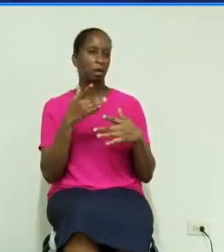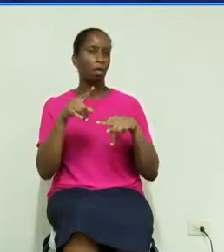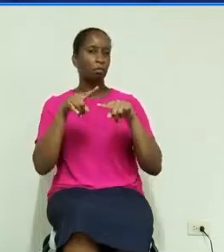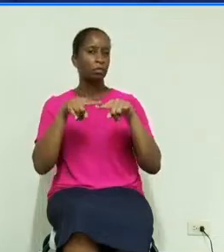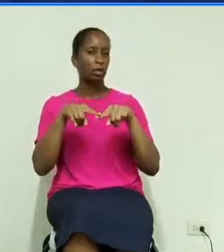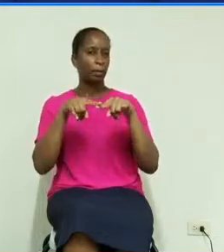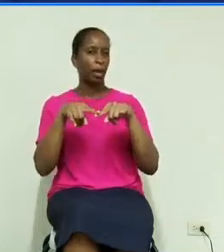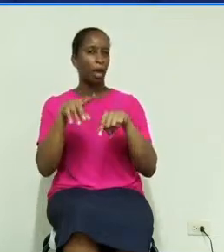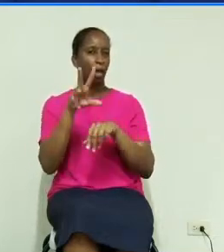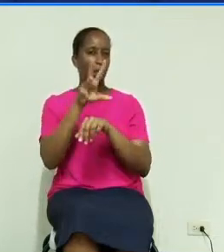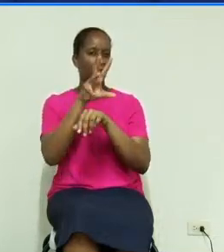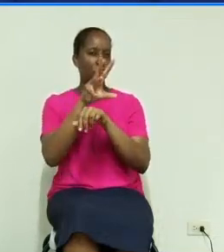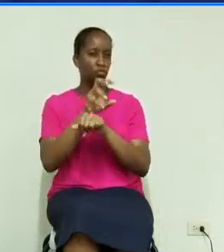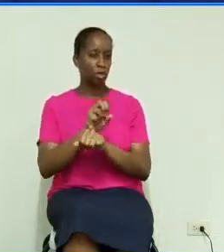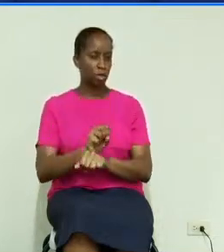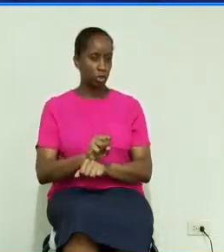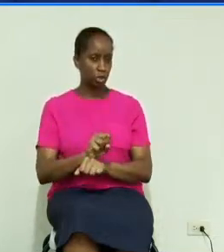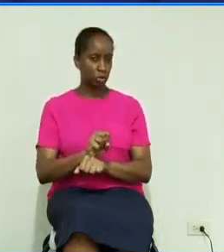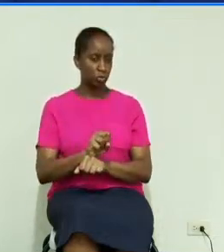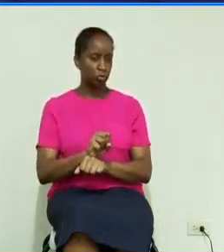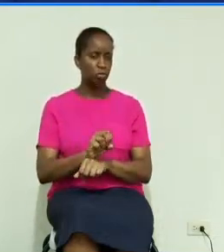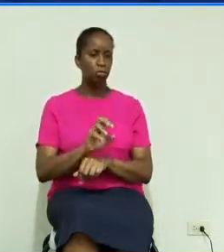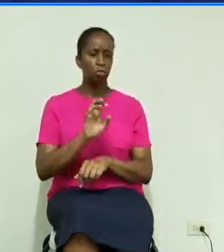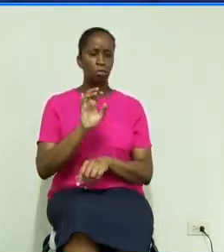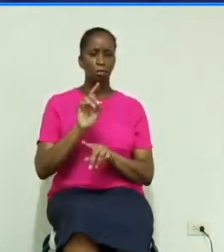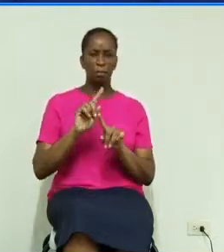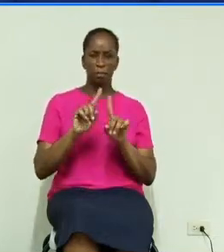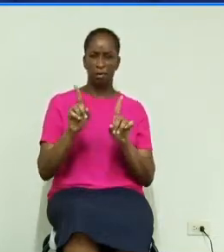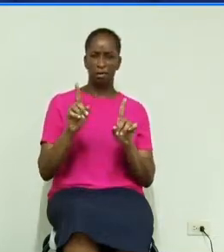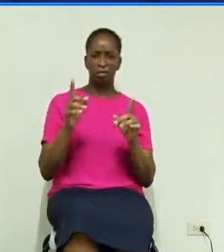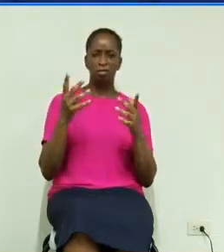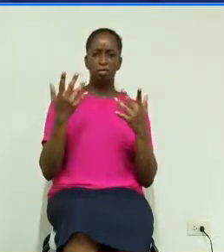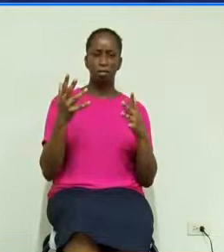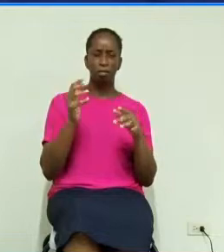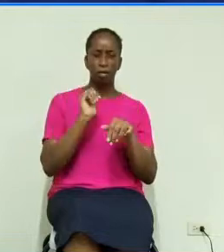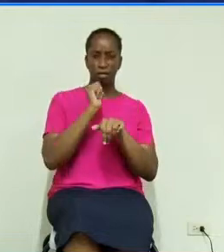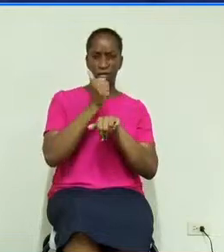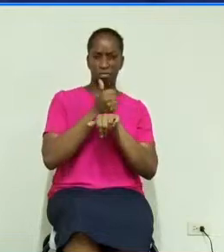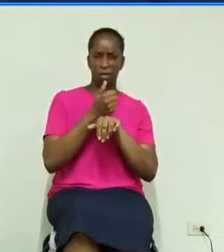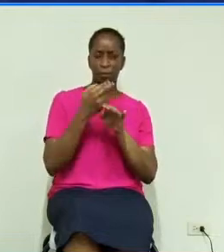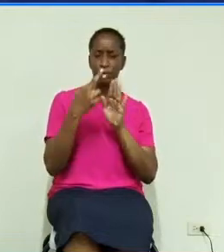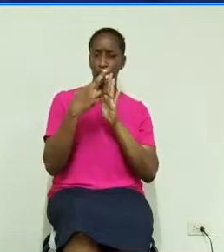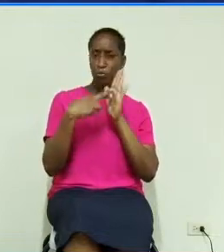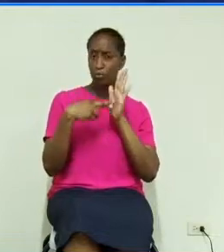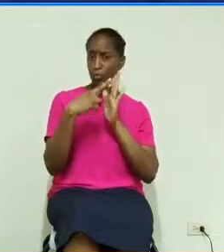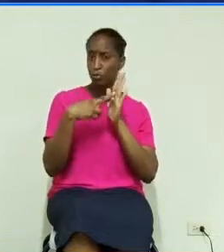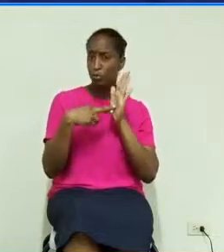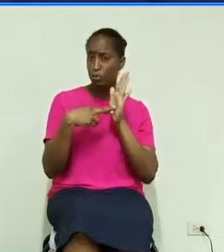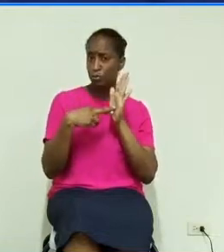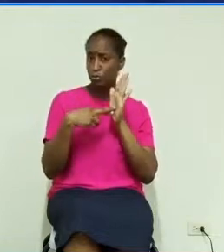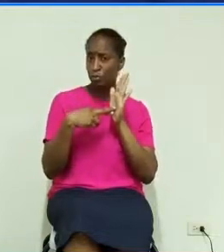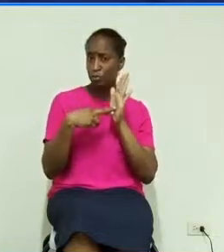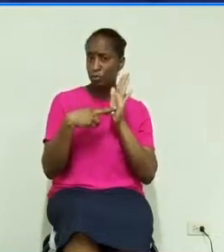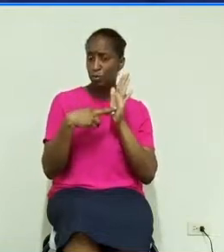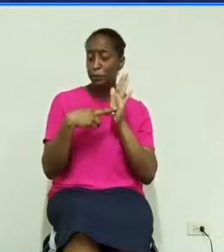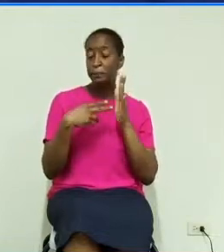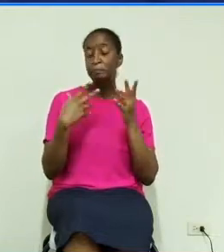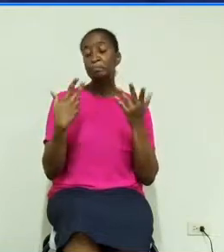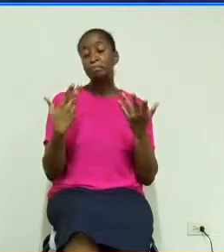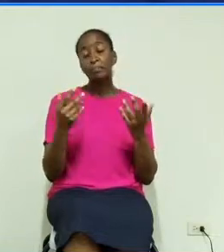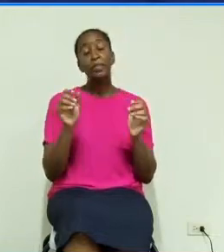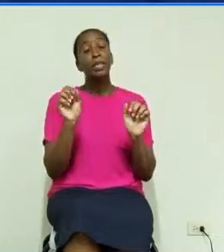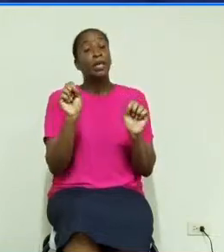the reality that Senate then becomes, or Senate then is used by political